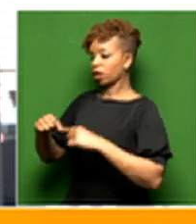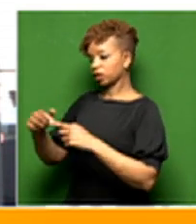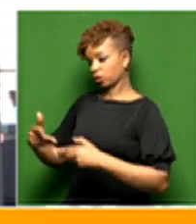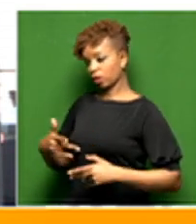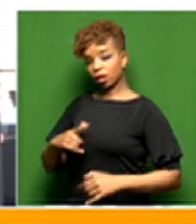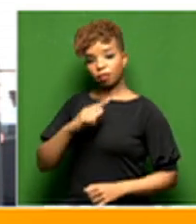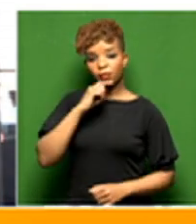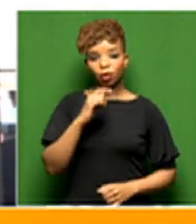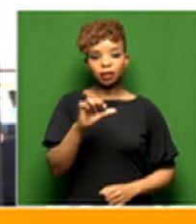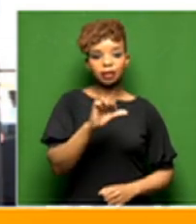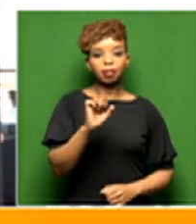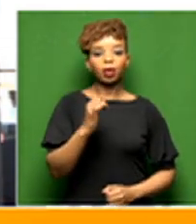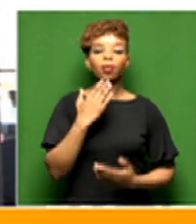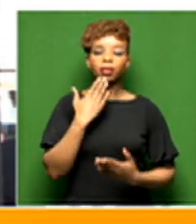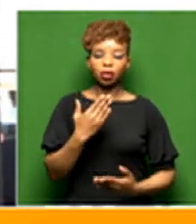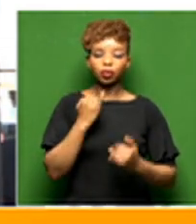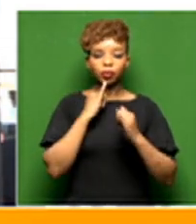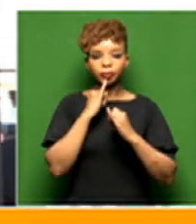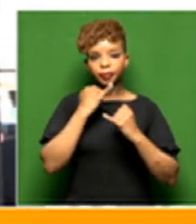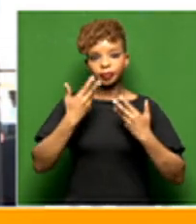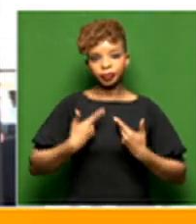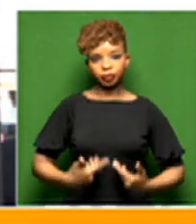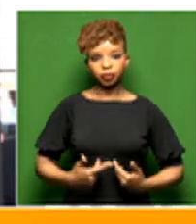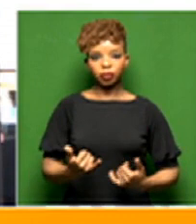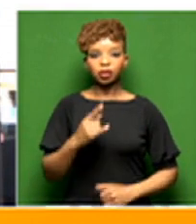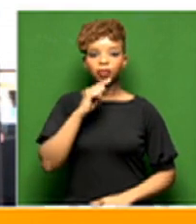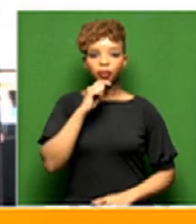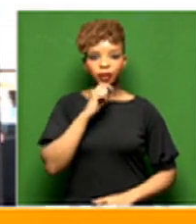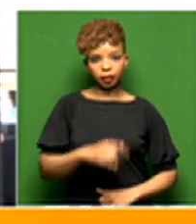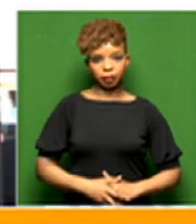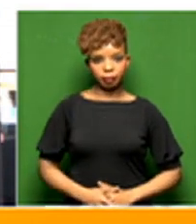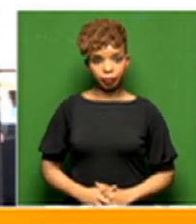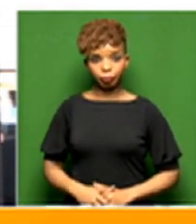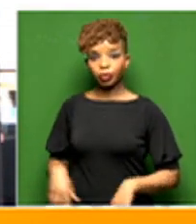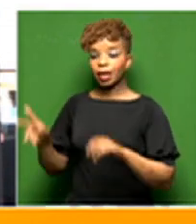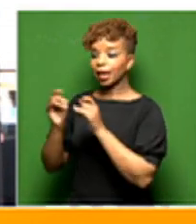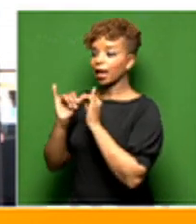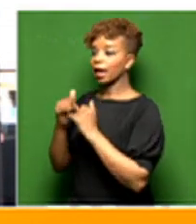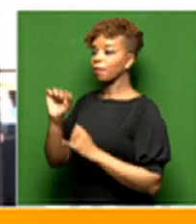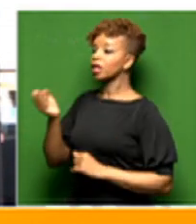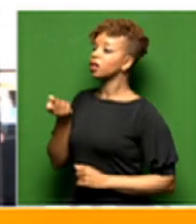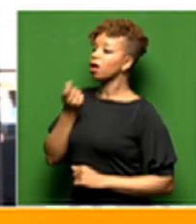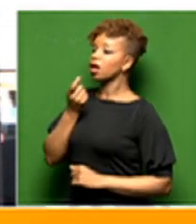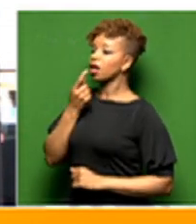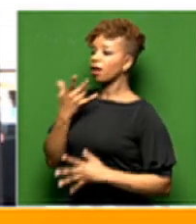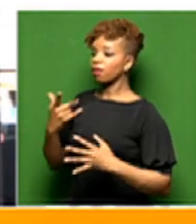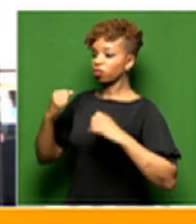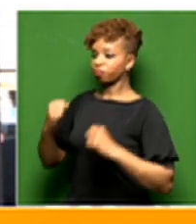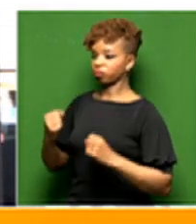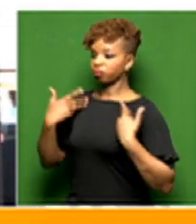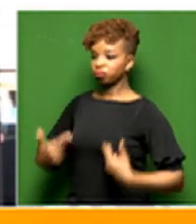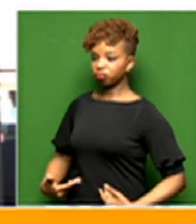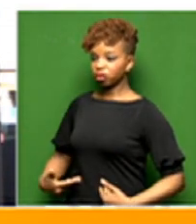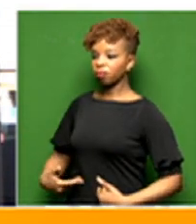this morning. Your company has developed an immune booster especially for a vulnerable community. Give us more details on this.